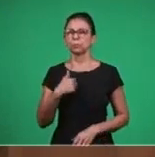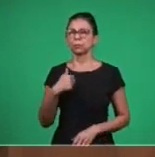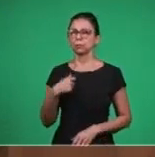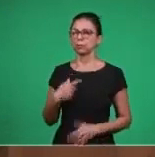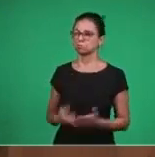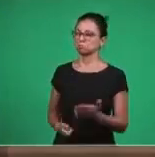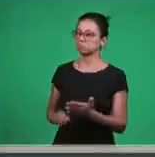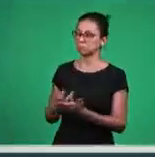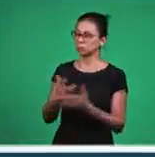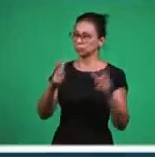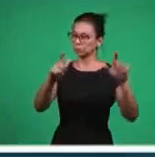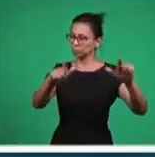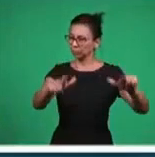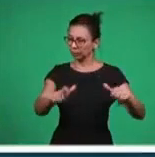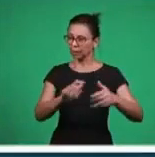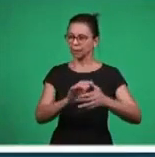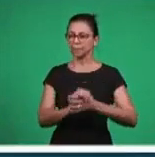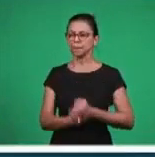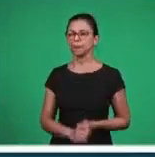But